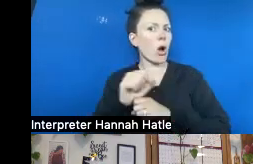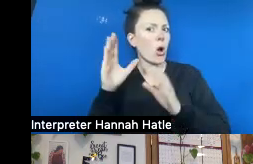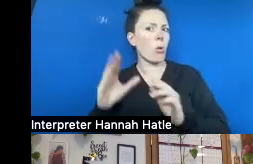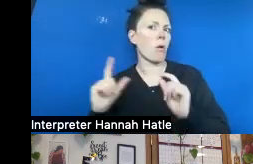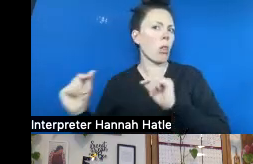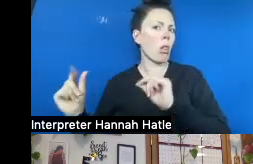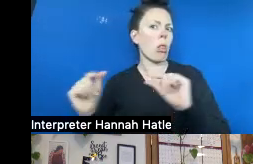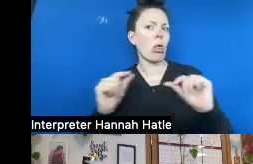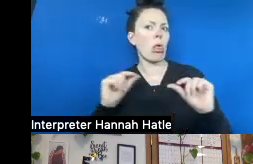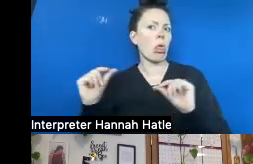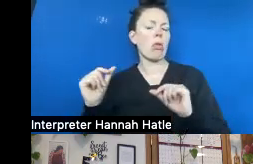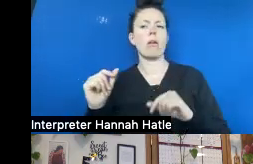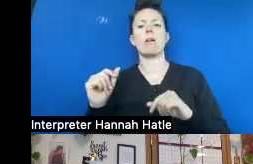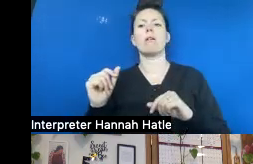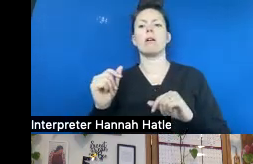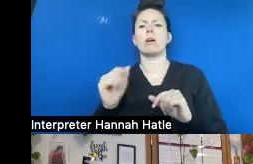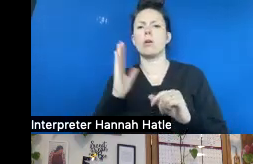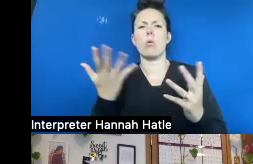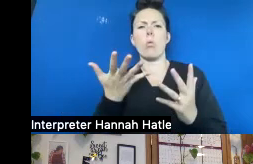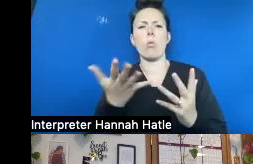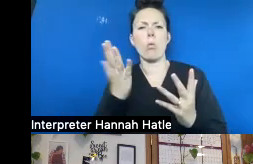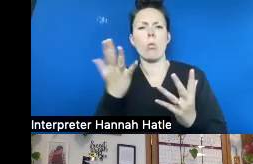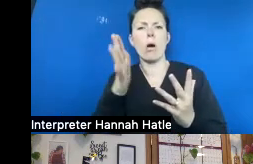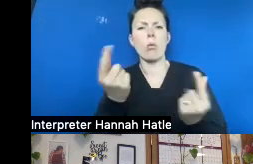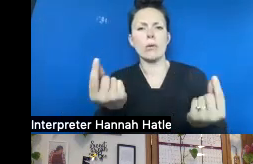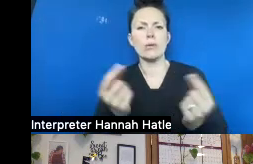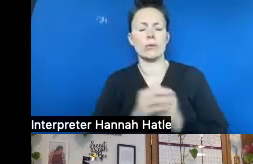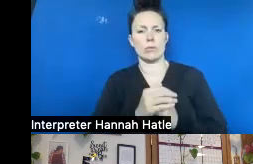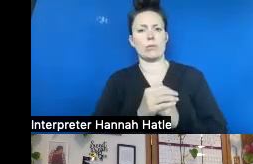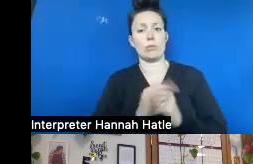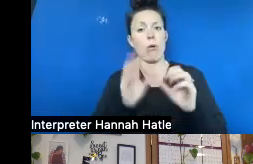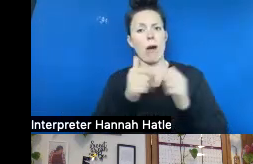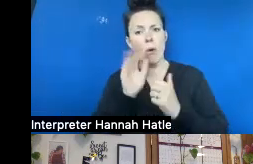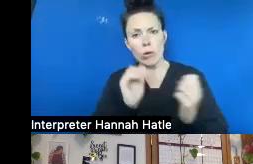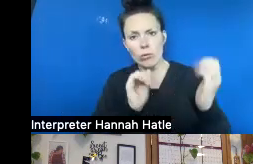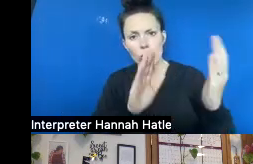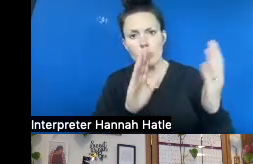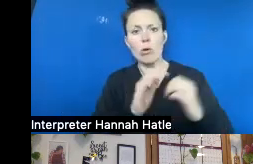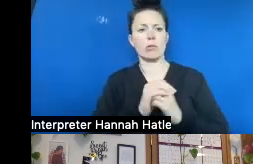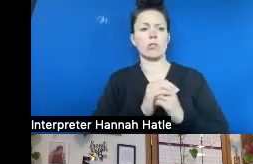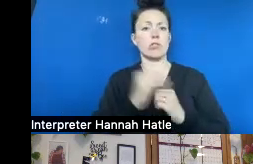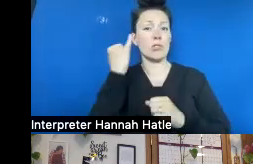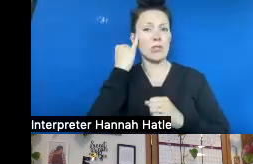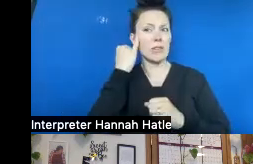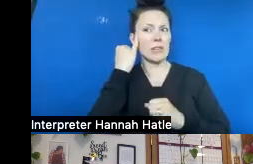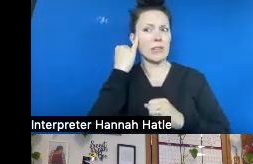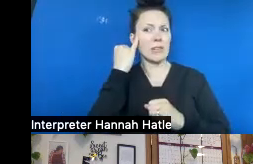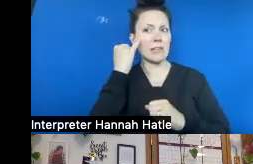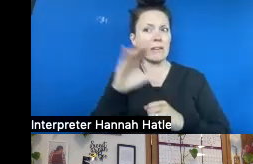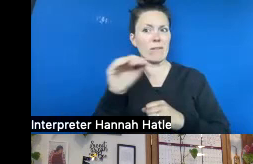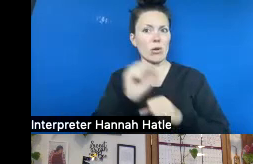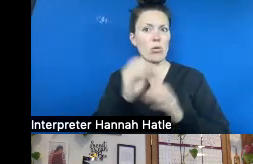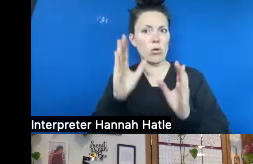and saying things that would be not welcoming or harmful to people who are coming to your program